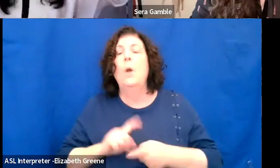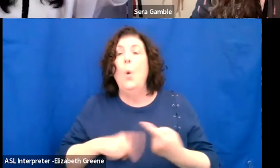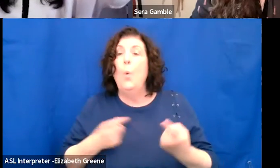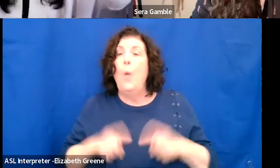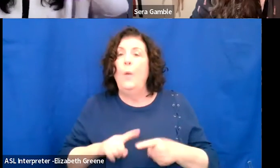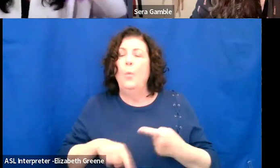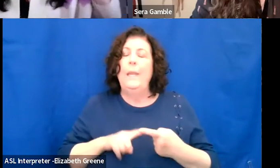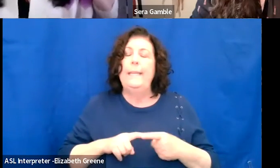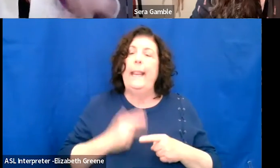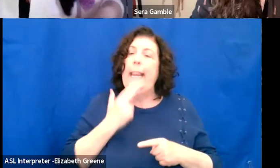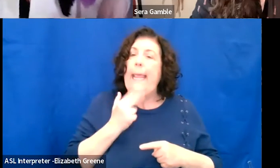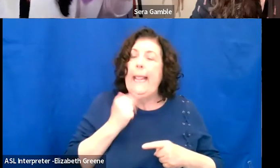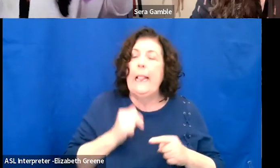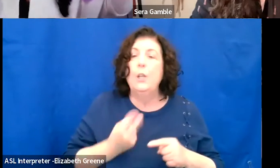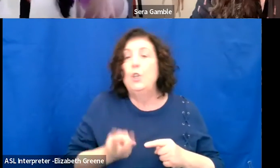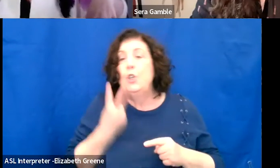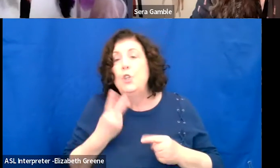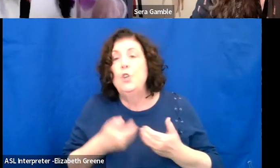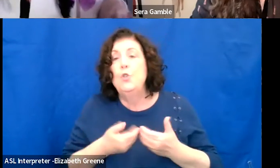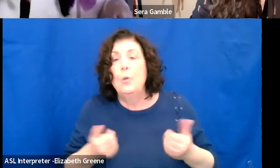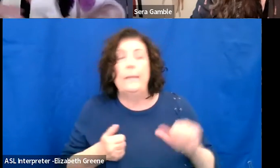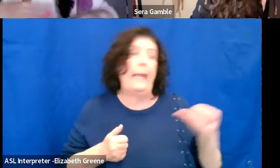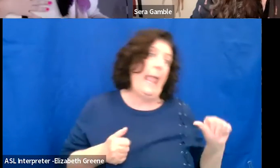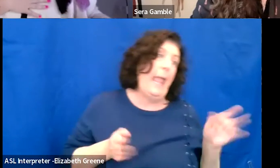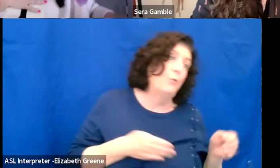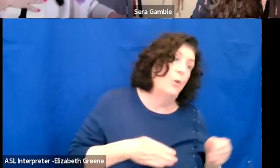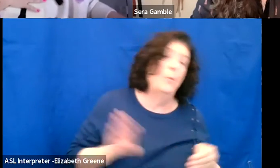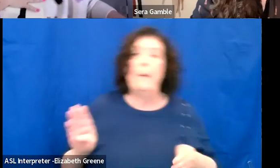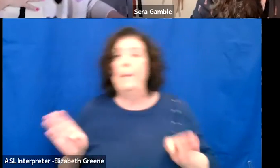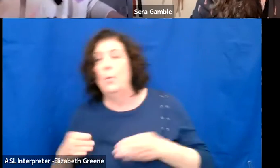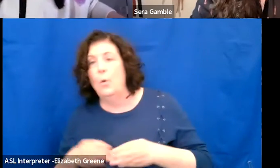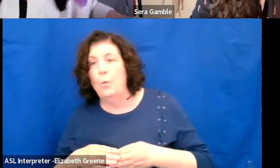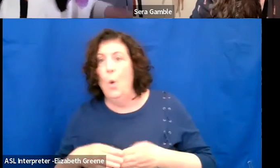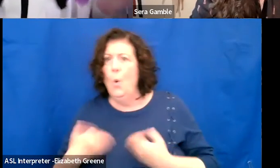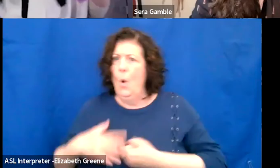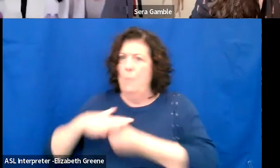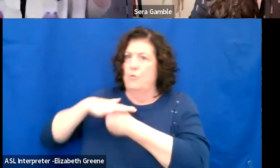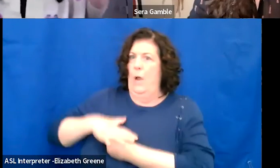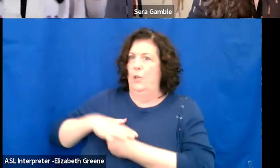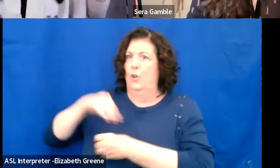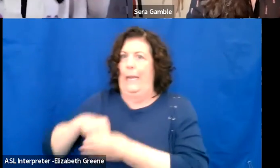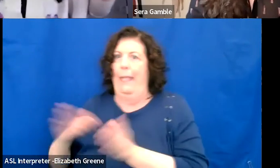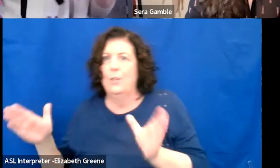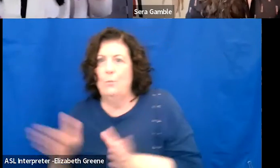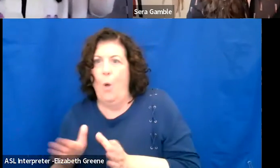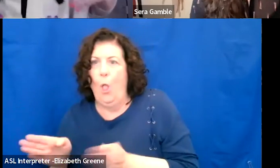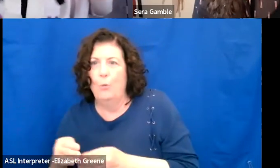when we would do like 2 rooms, it would be like the A room and the B room. And I was in the B room. Oh, what a pressure relief.